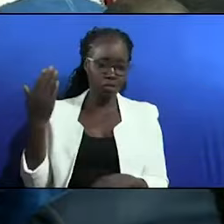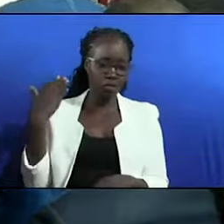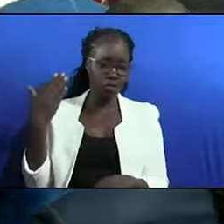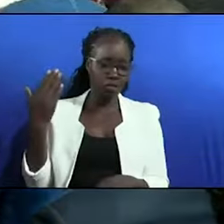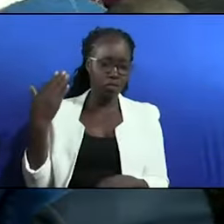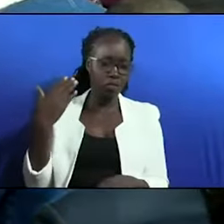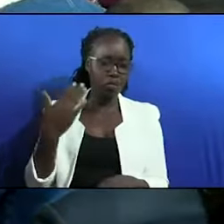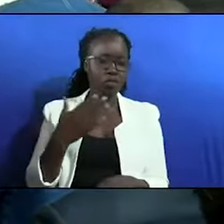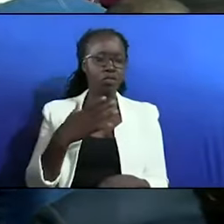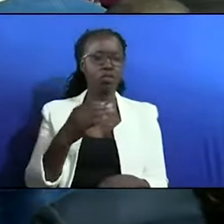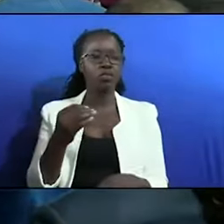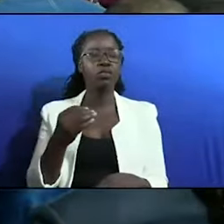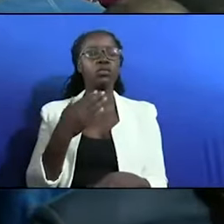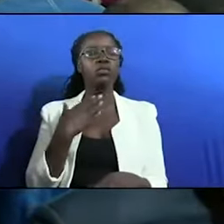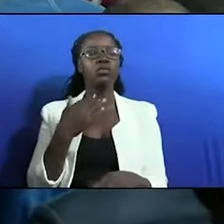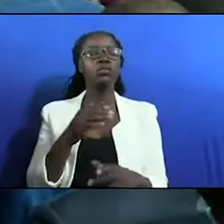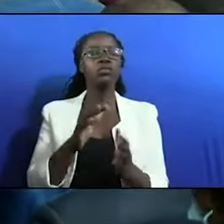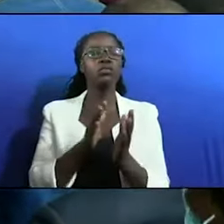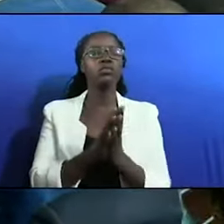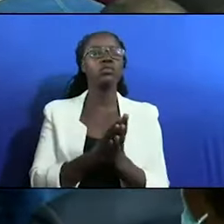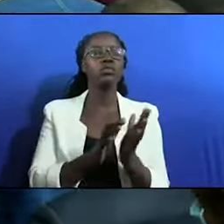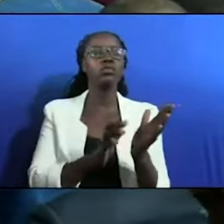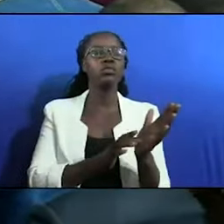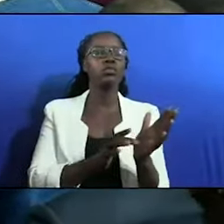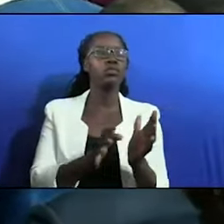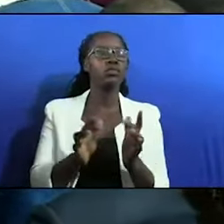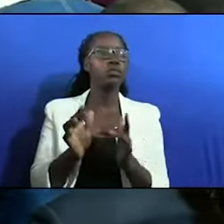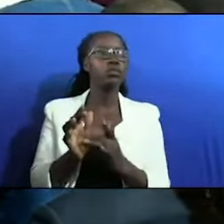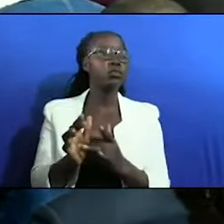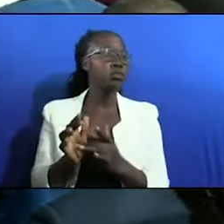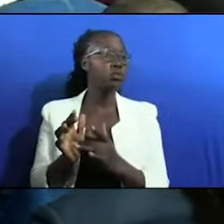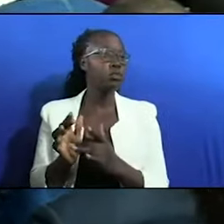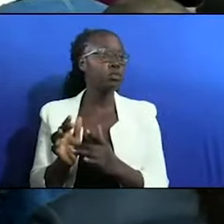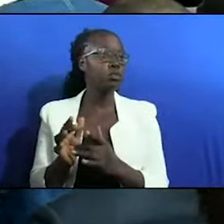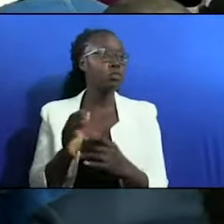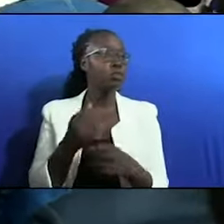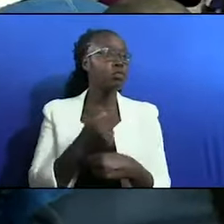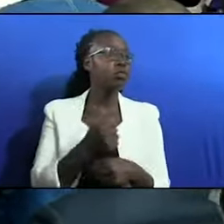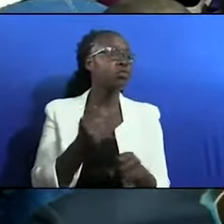What God has done for others, He will do it for you as well.